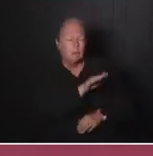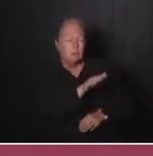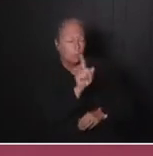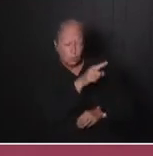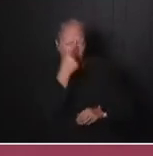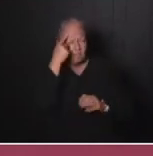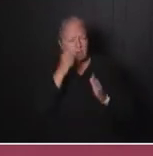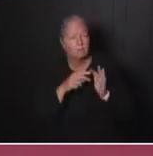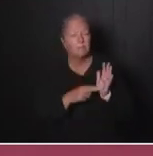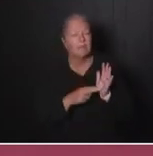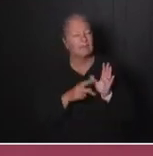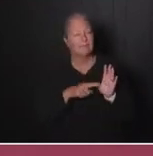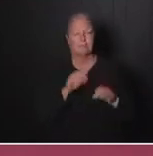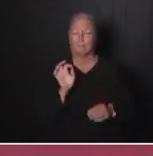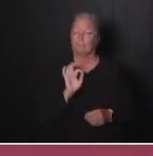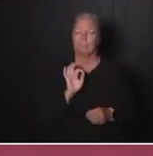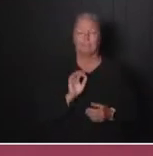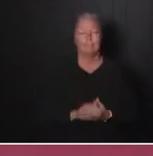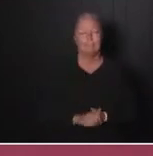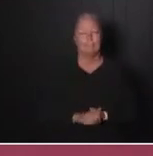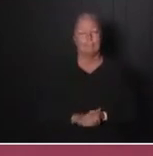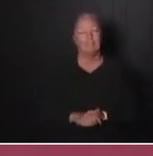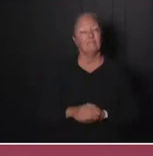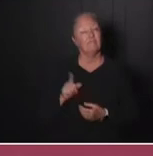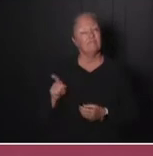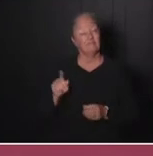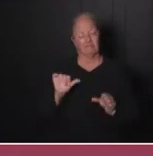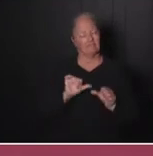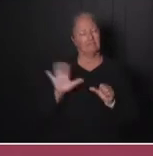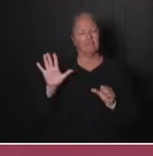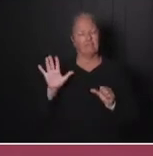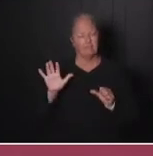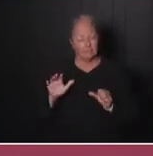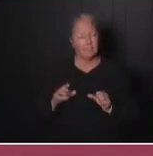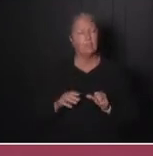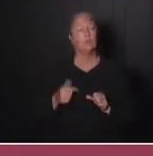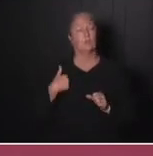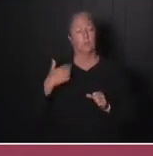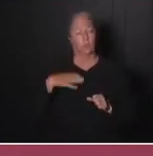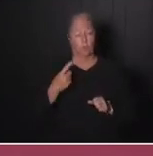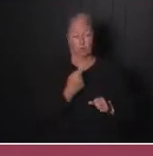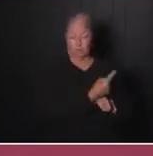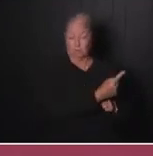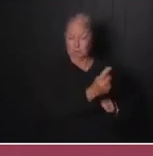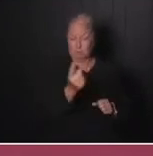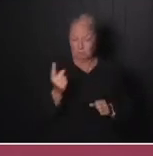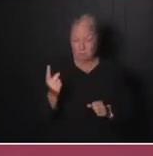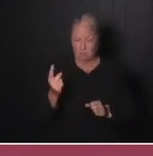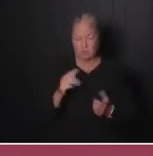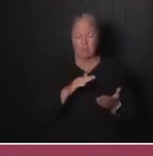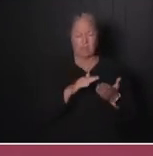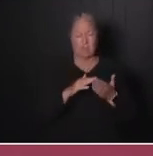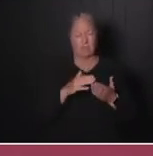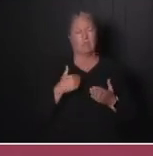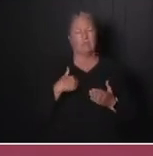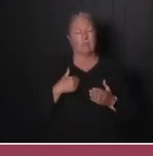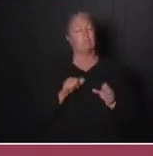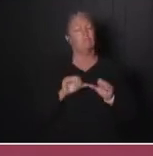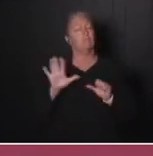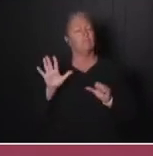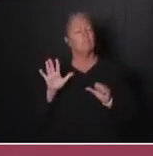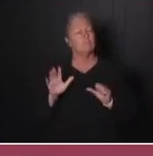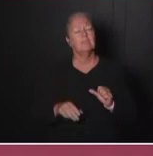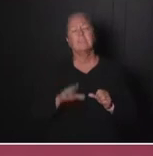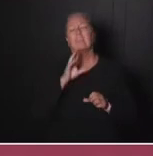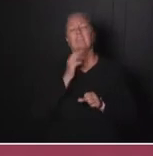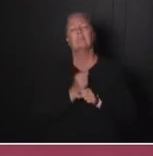Anthony knows for Australia to be as good as it can be, we need each Australian to be as good as we can be, with a government